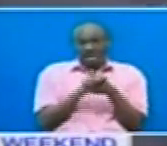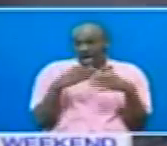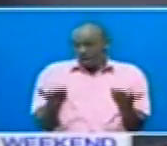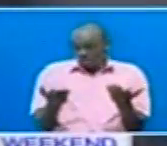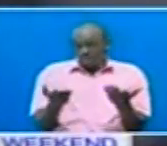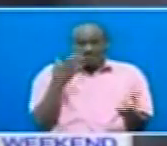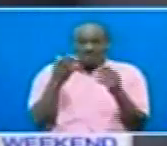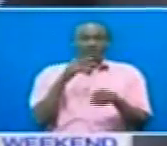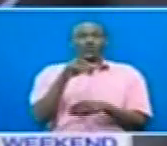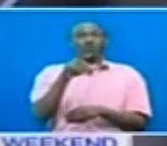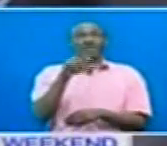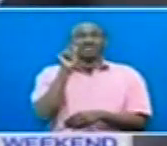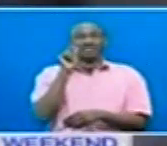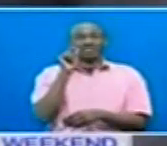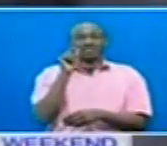you find